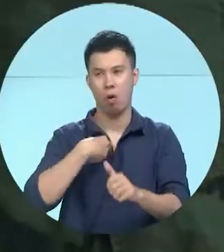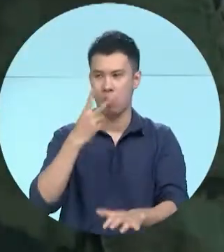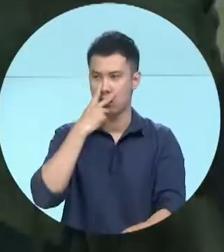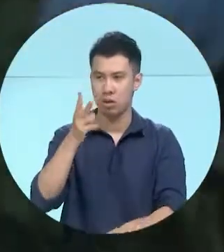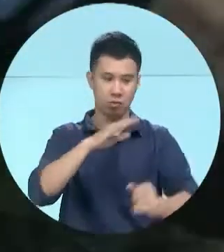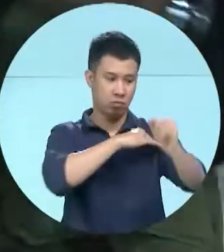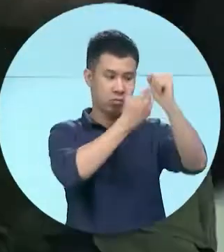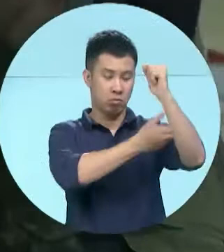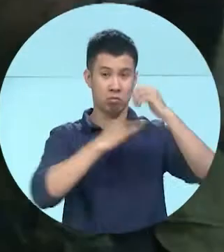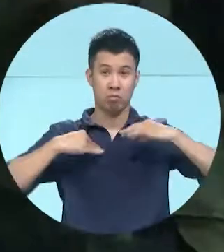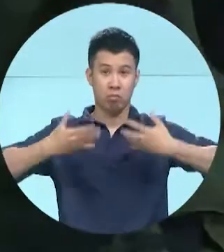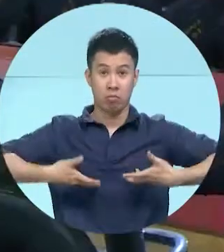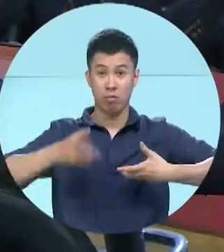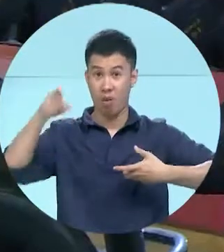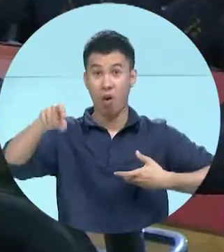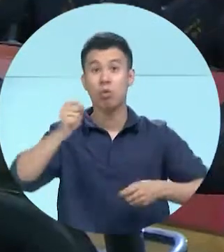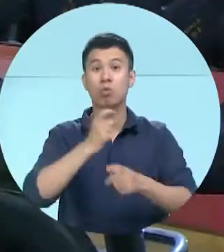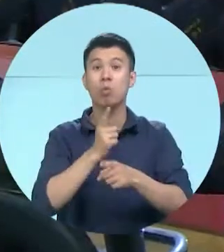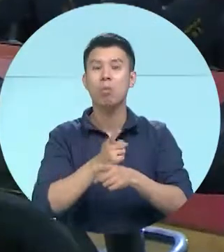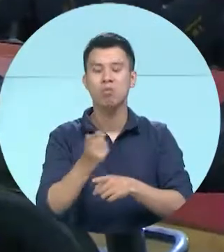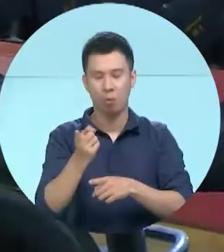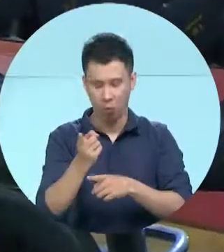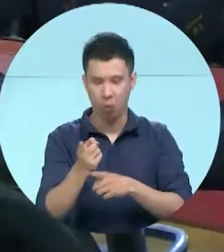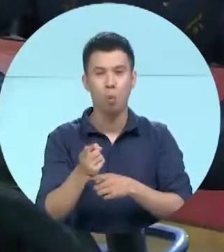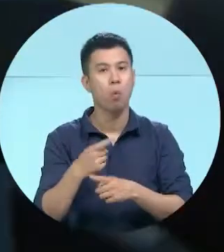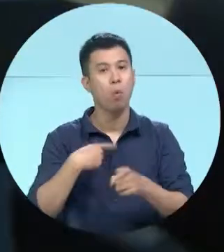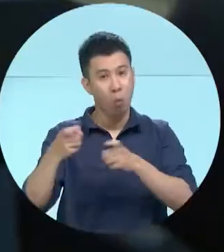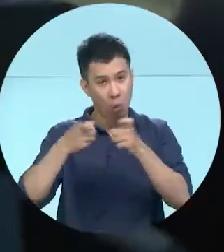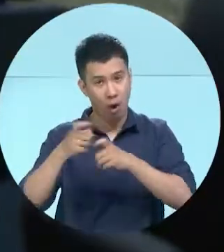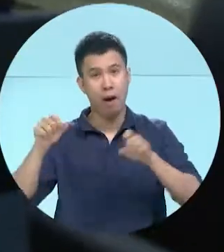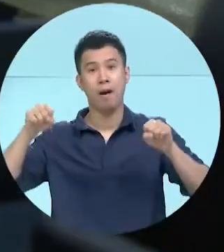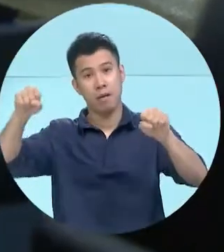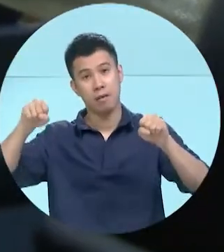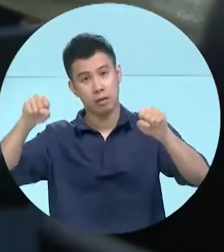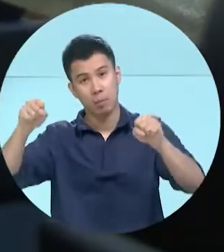And he works out very well. I mean, when you see him, he's got big muscles.